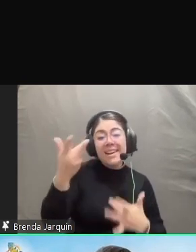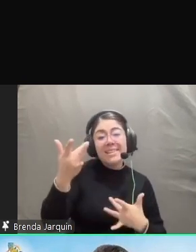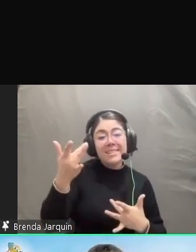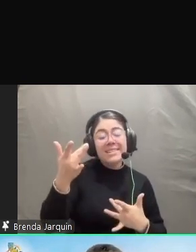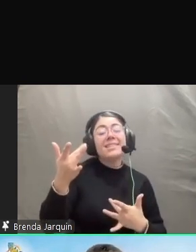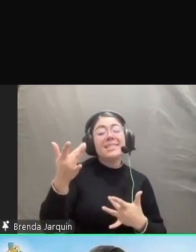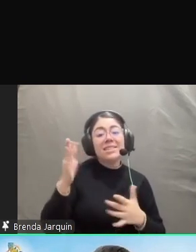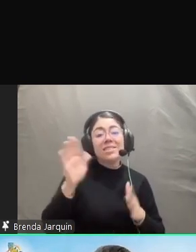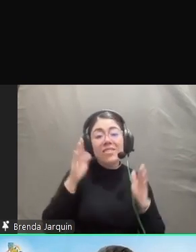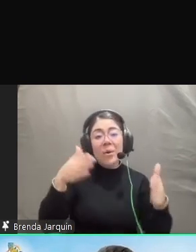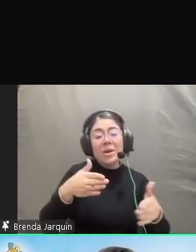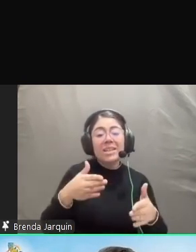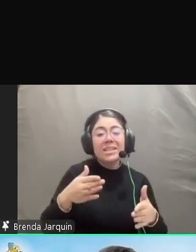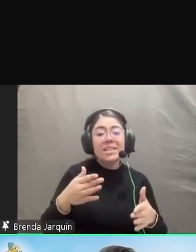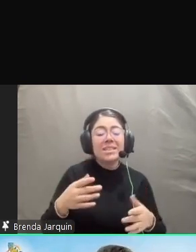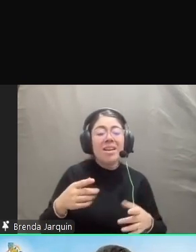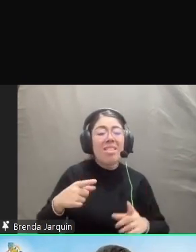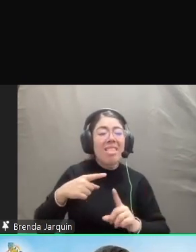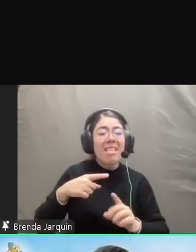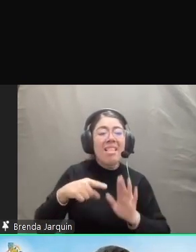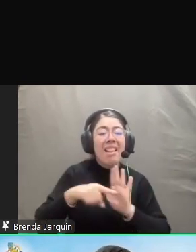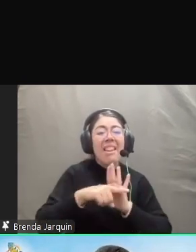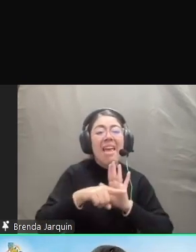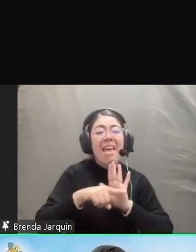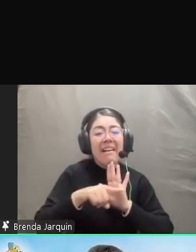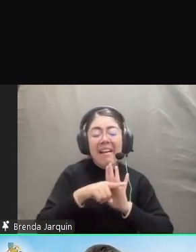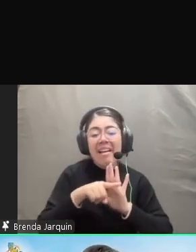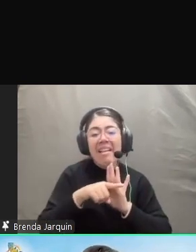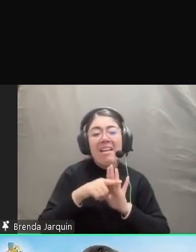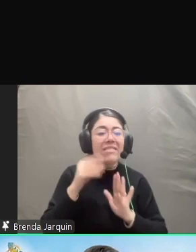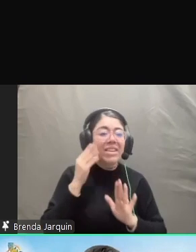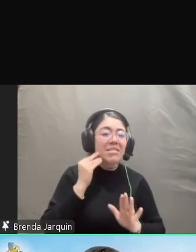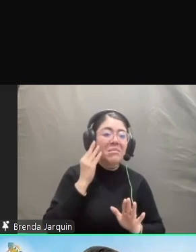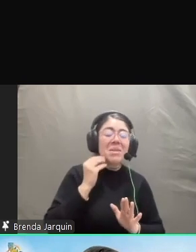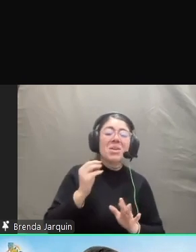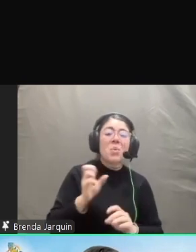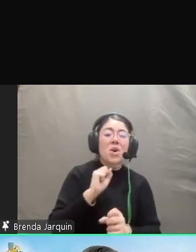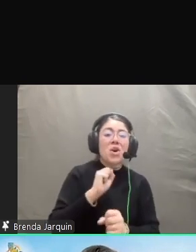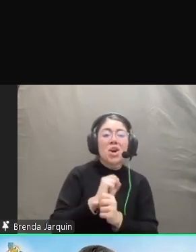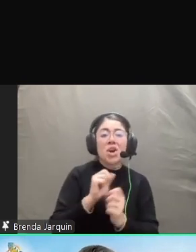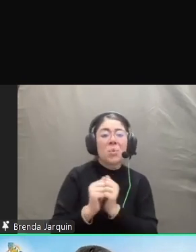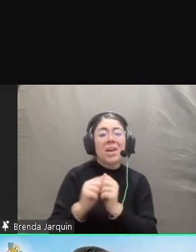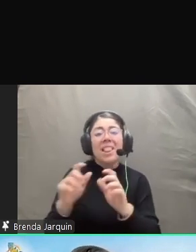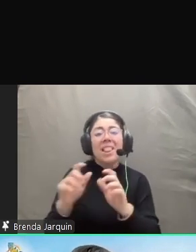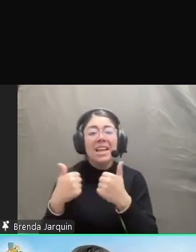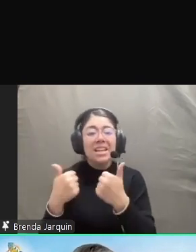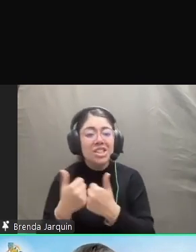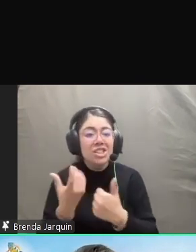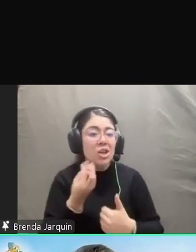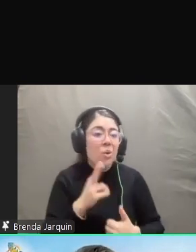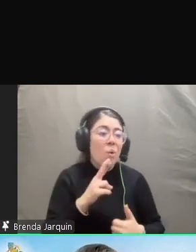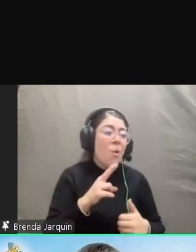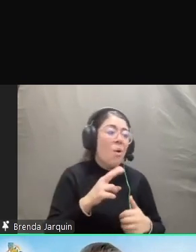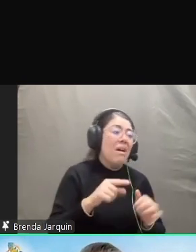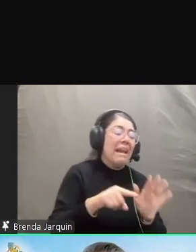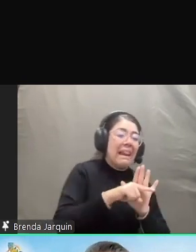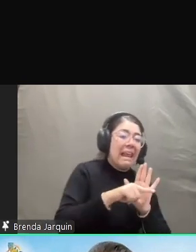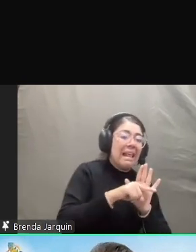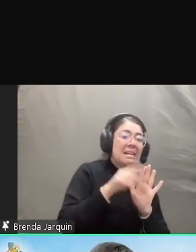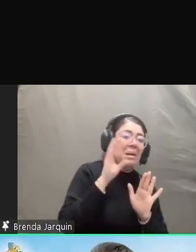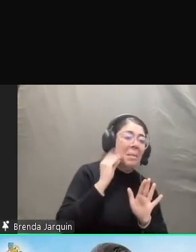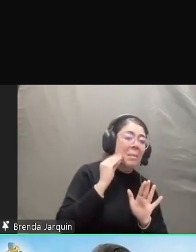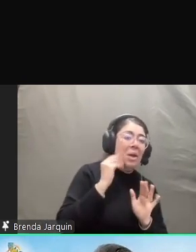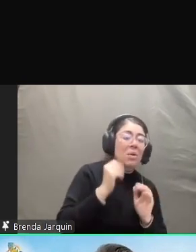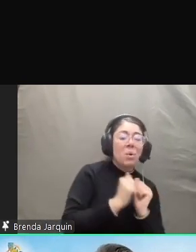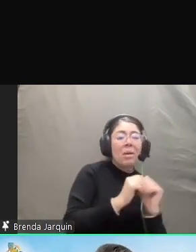experience between staff working cross agencies, or a negative experience for a family. So here we really do want